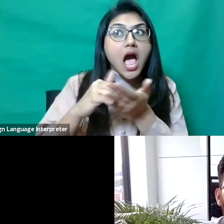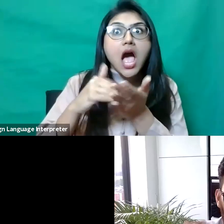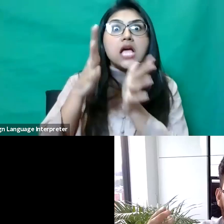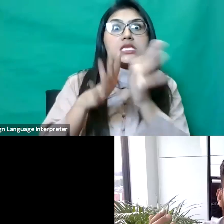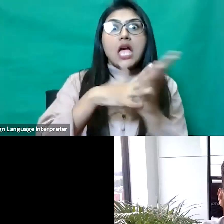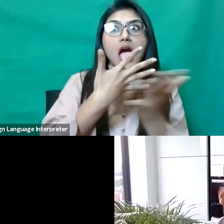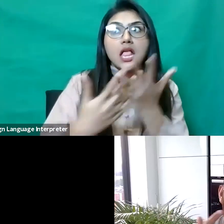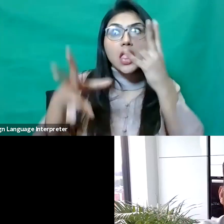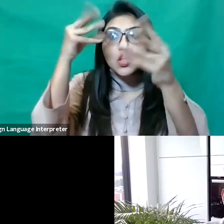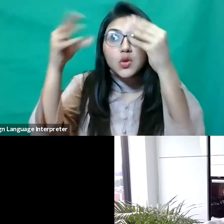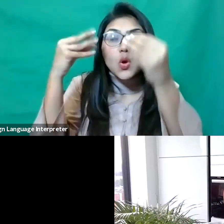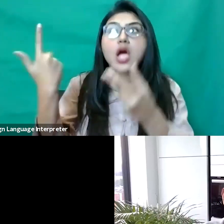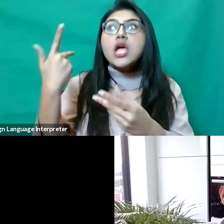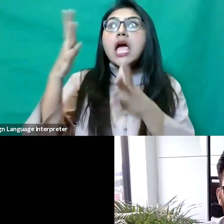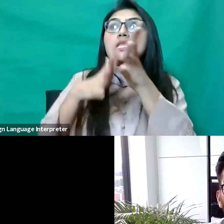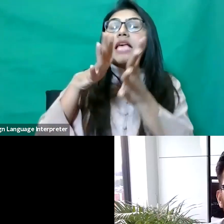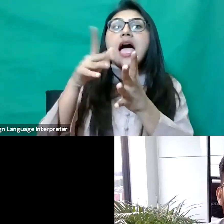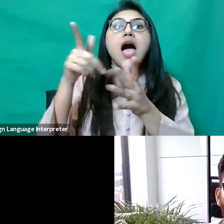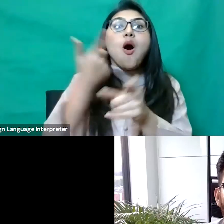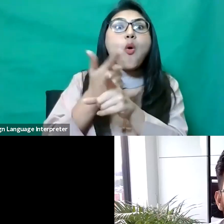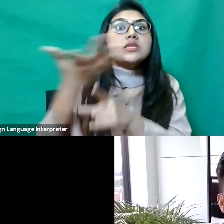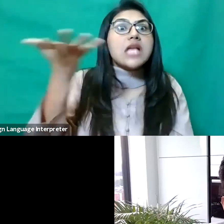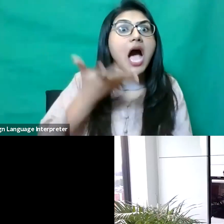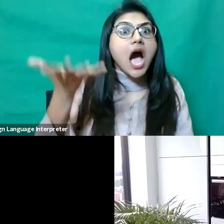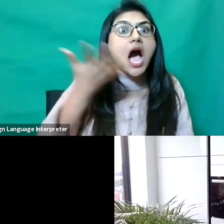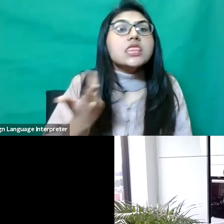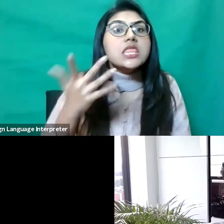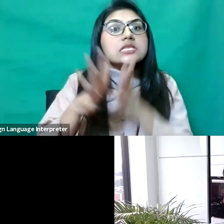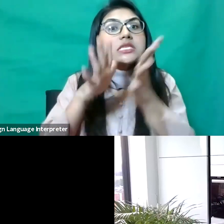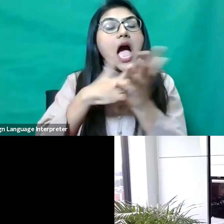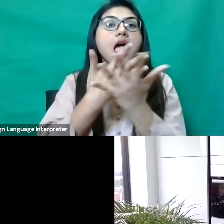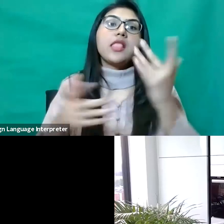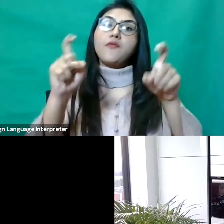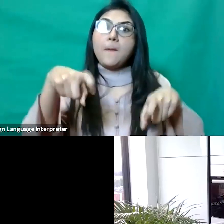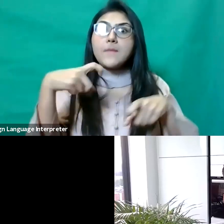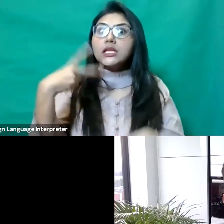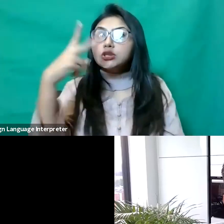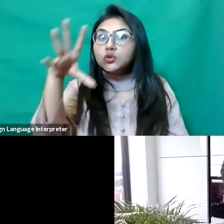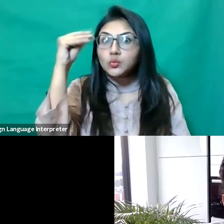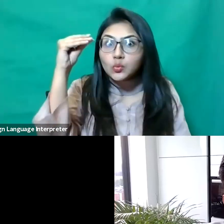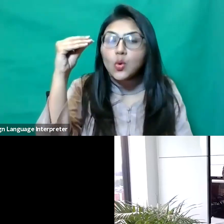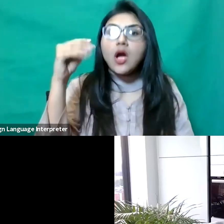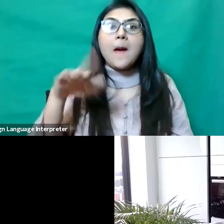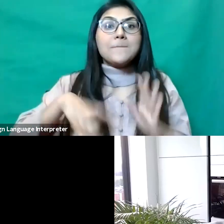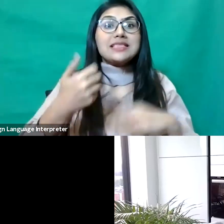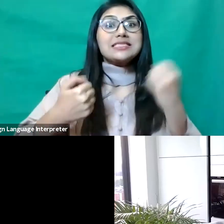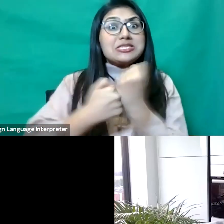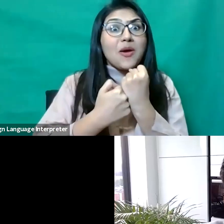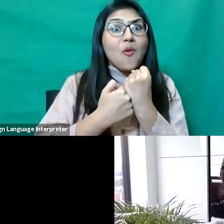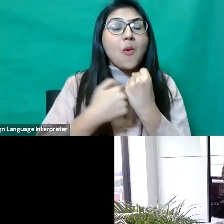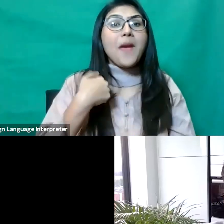to understand what the teachers are saying in a couple of the lessons. But I had literally had a support when I was in